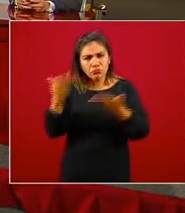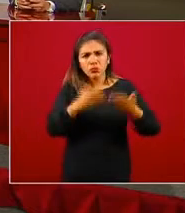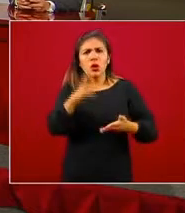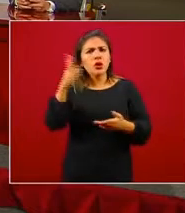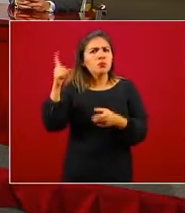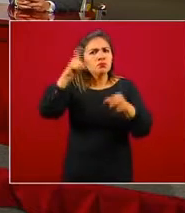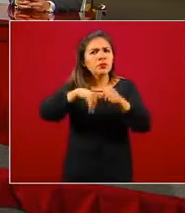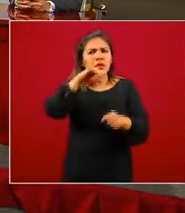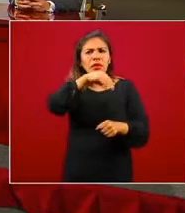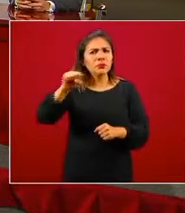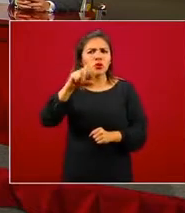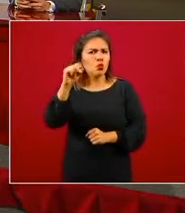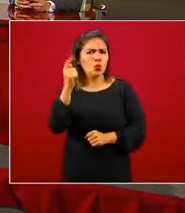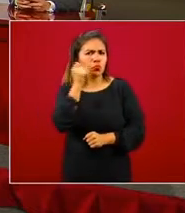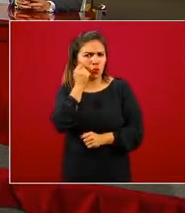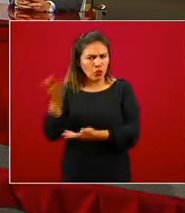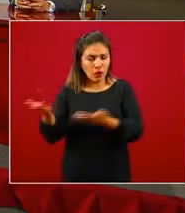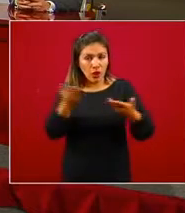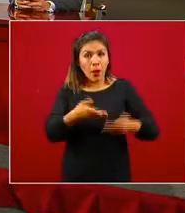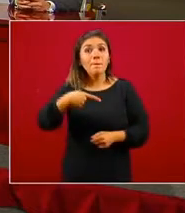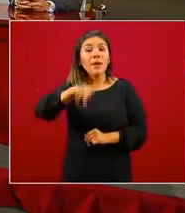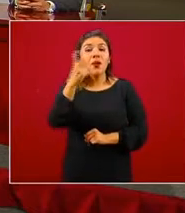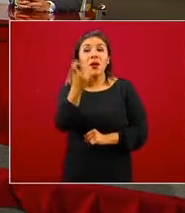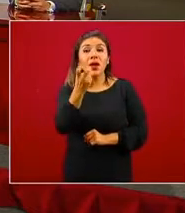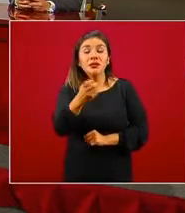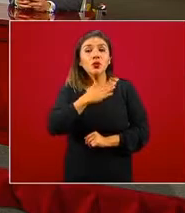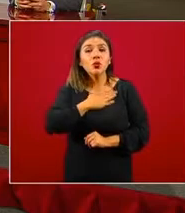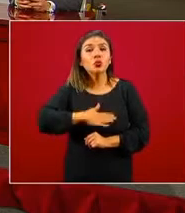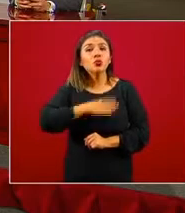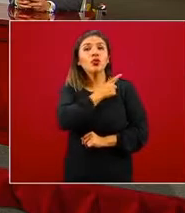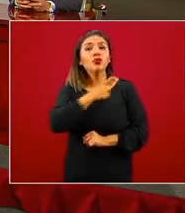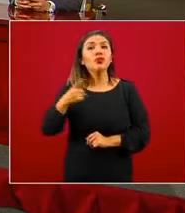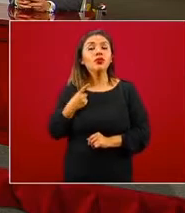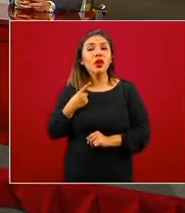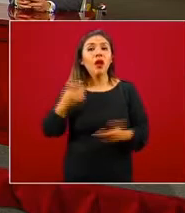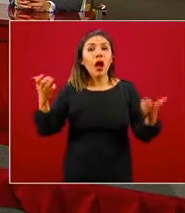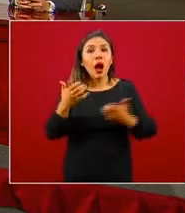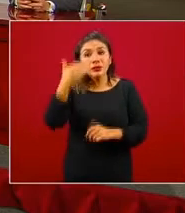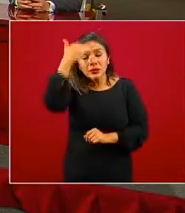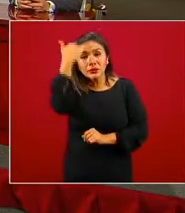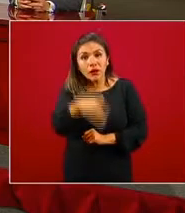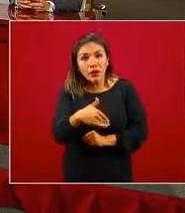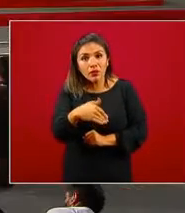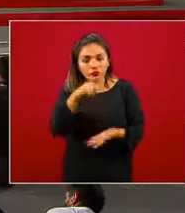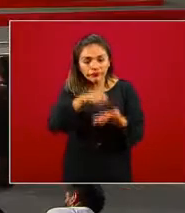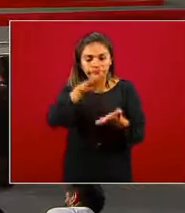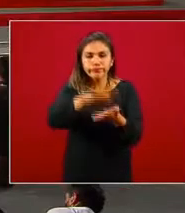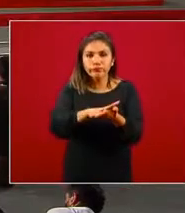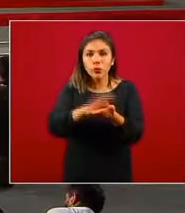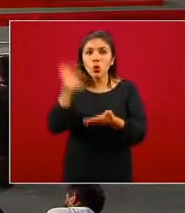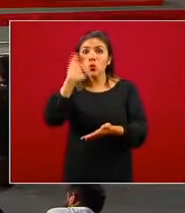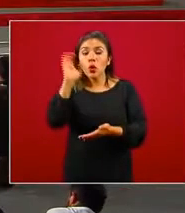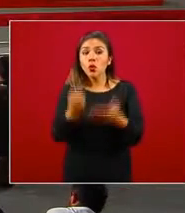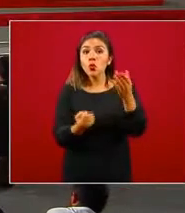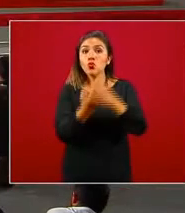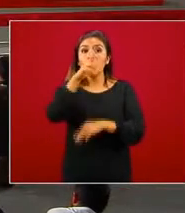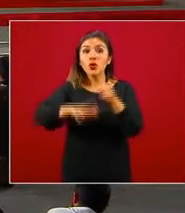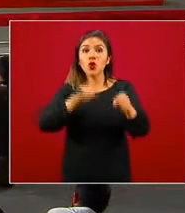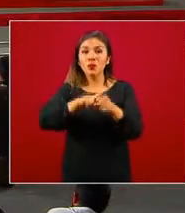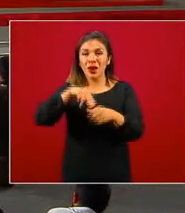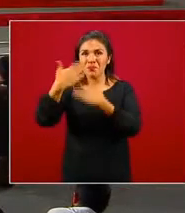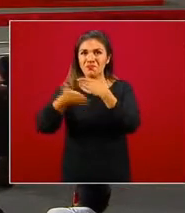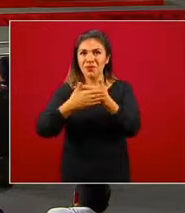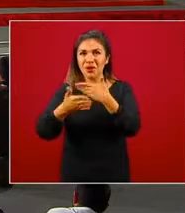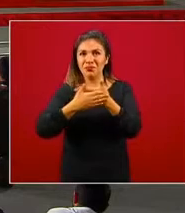We are still receiving people who are not members of the public health system, who